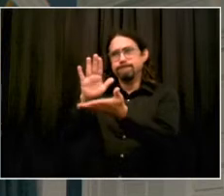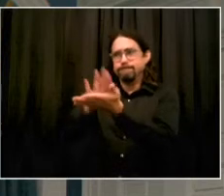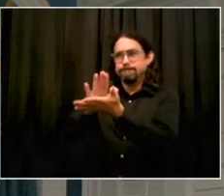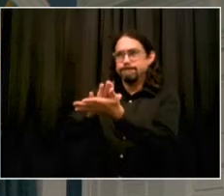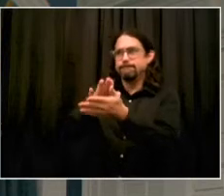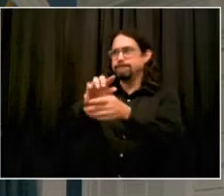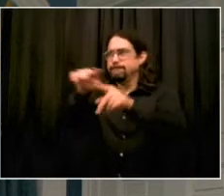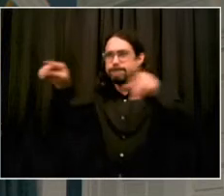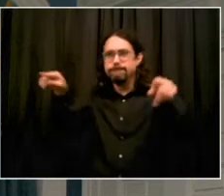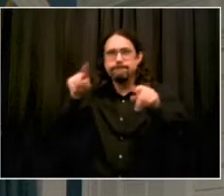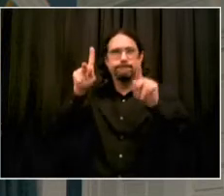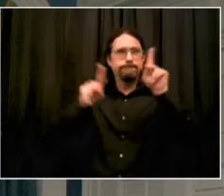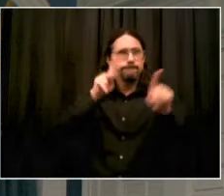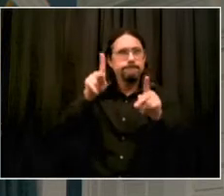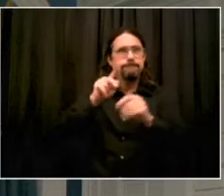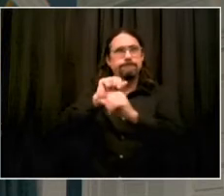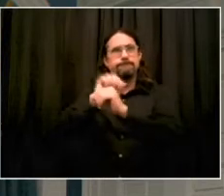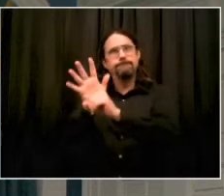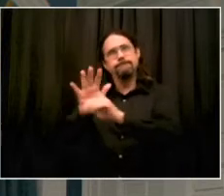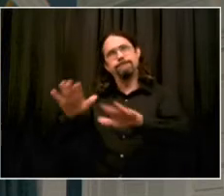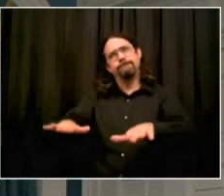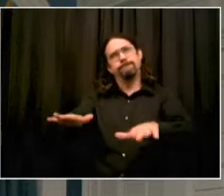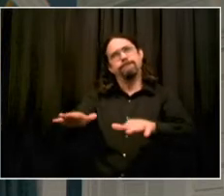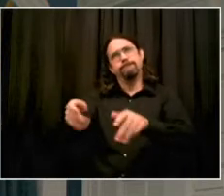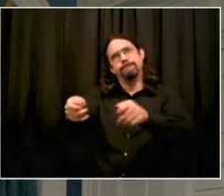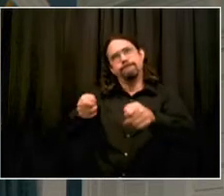Nothing else for me. Thank you. Thank you. Christina, go ahead.